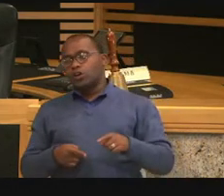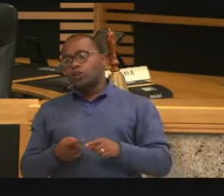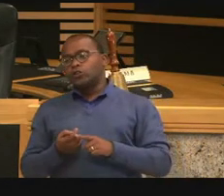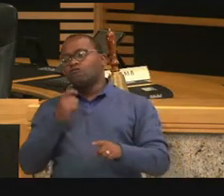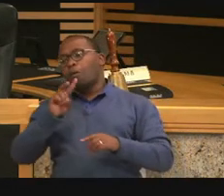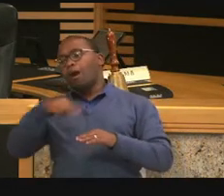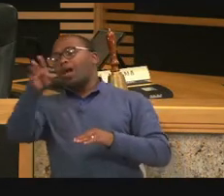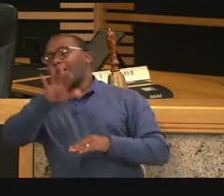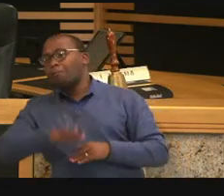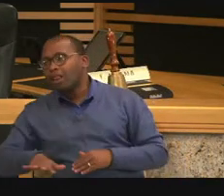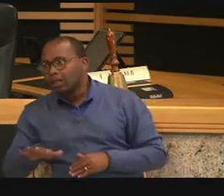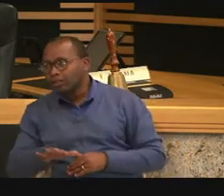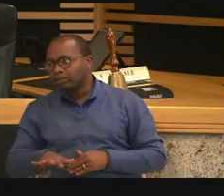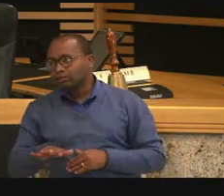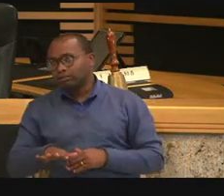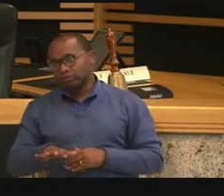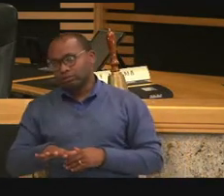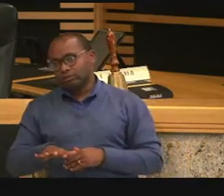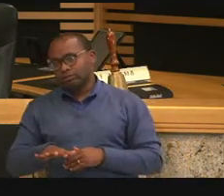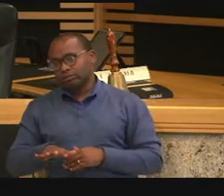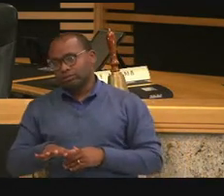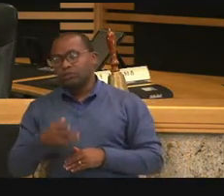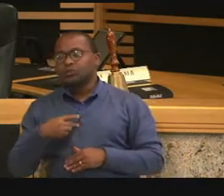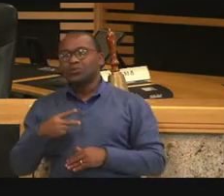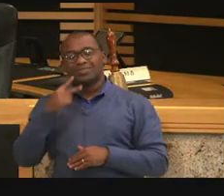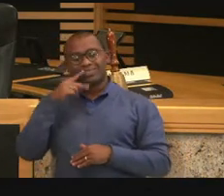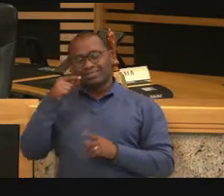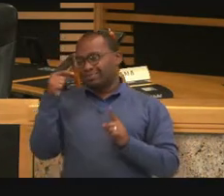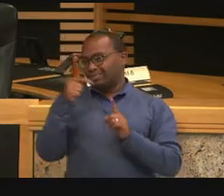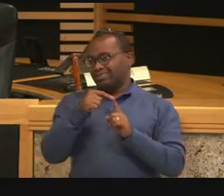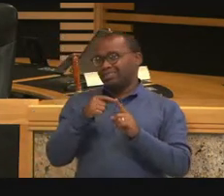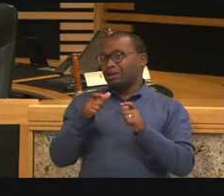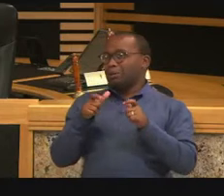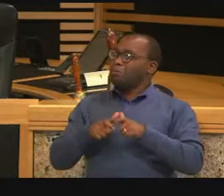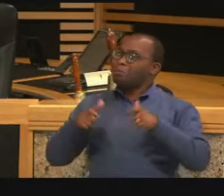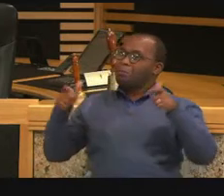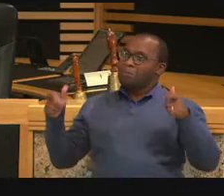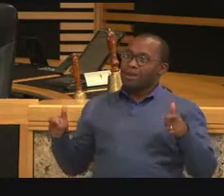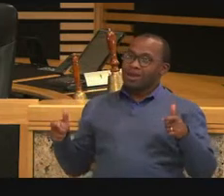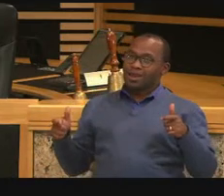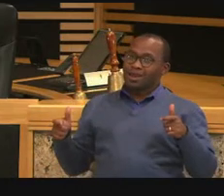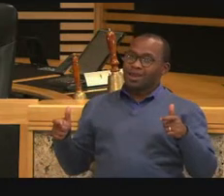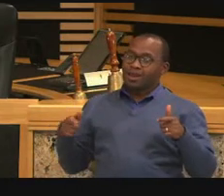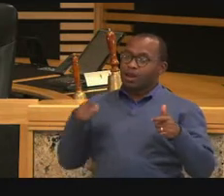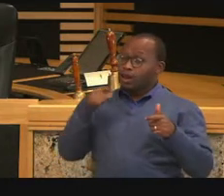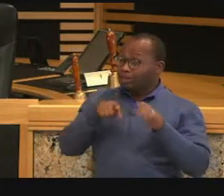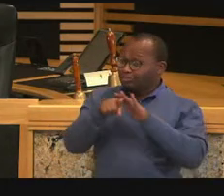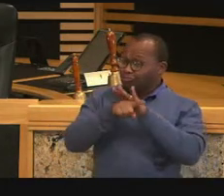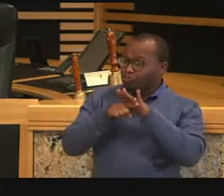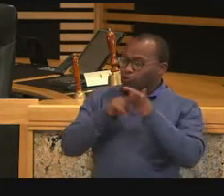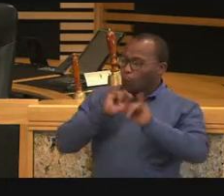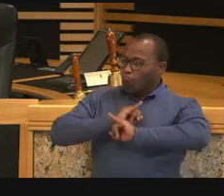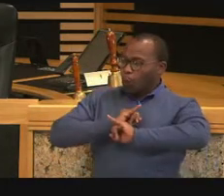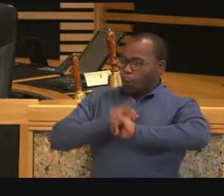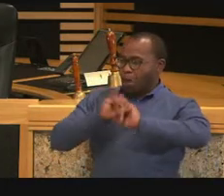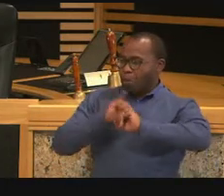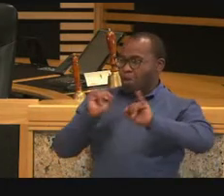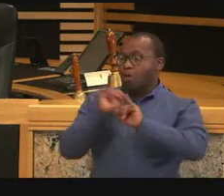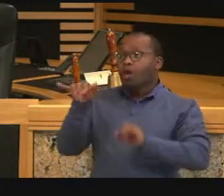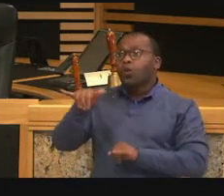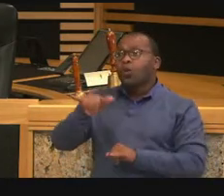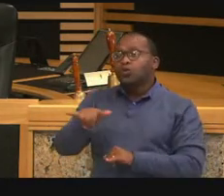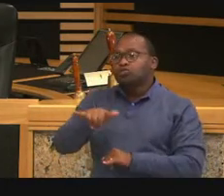think we've observed that kakhulu pa Alfonso West, in particular, the area of